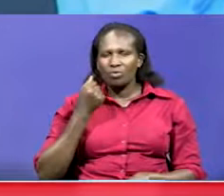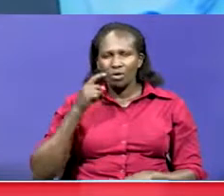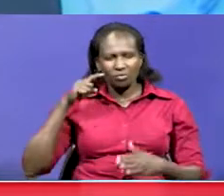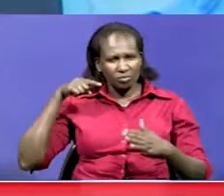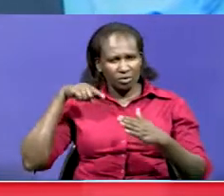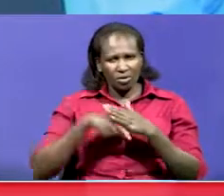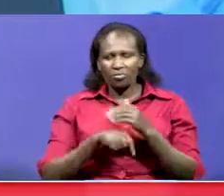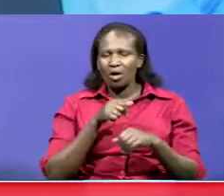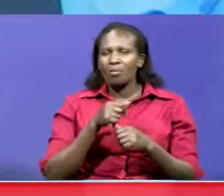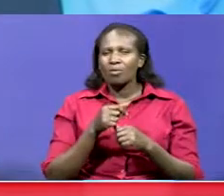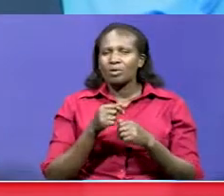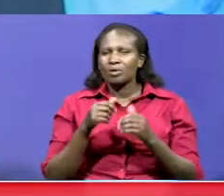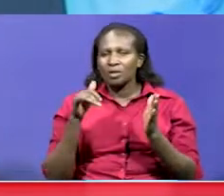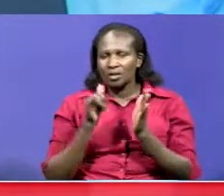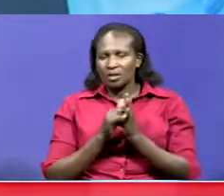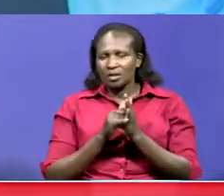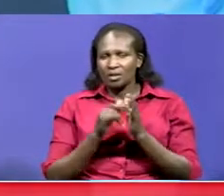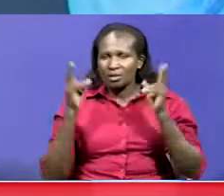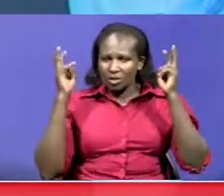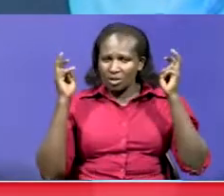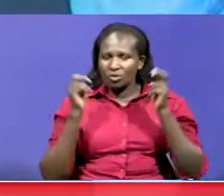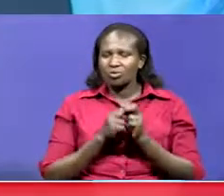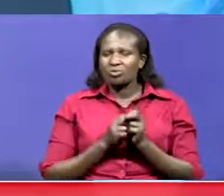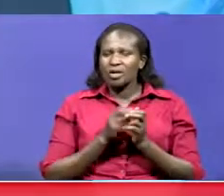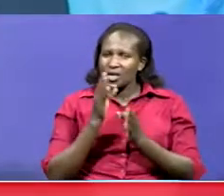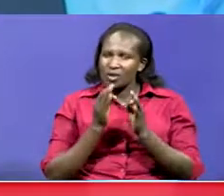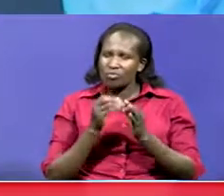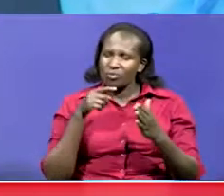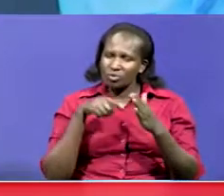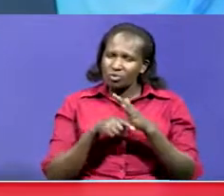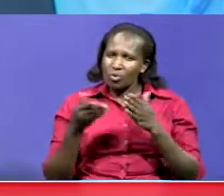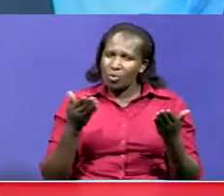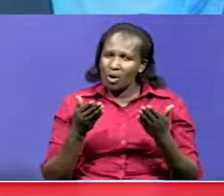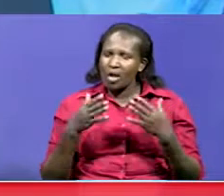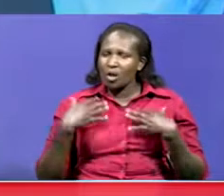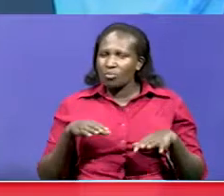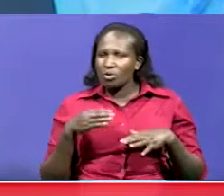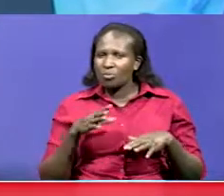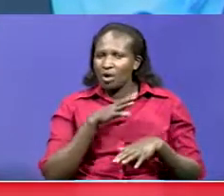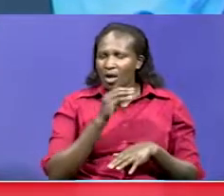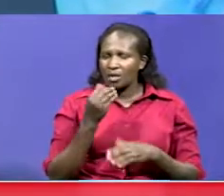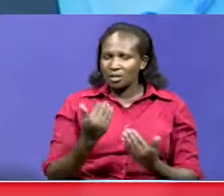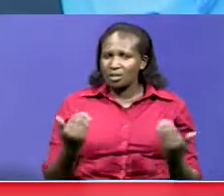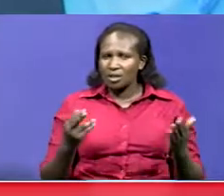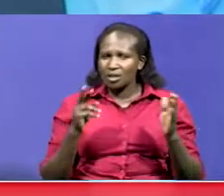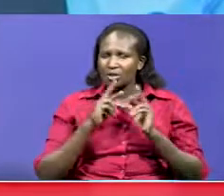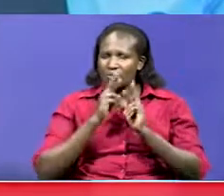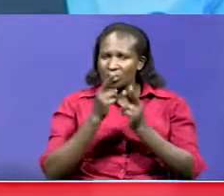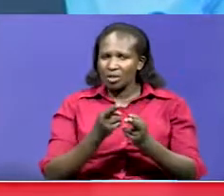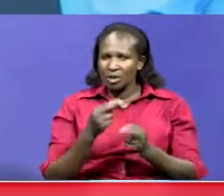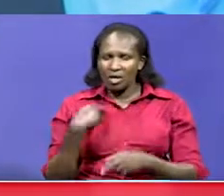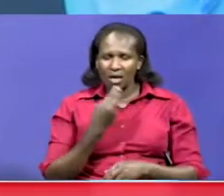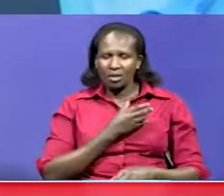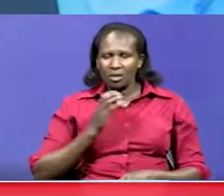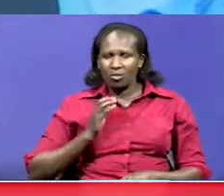this matter, and even if it means getting to where these guys and children were deported, as a committee we